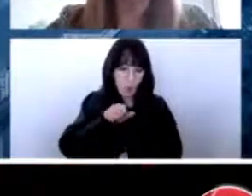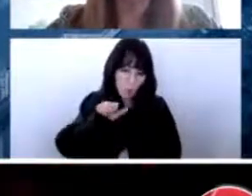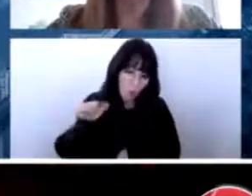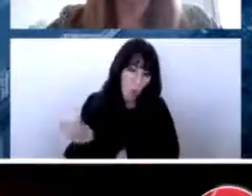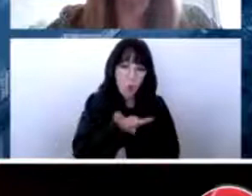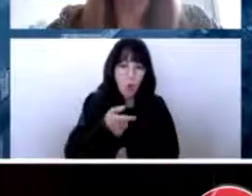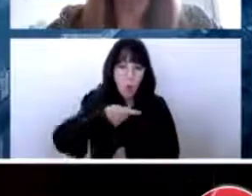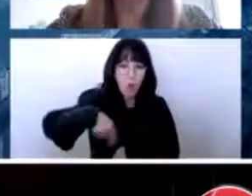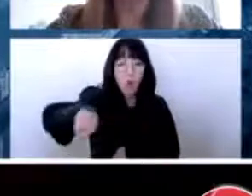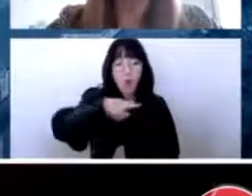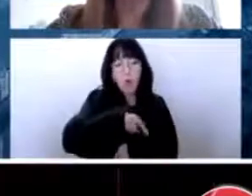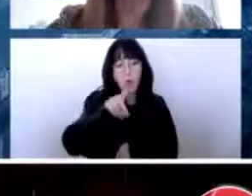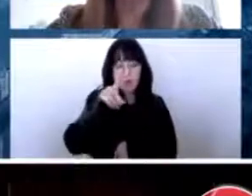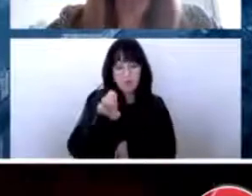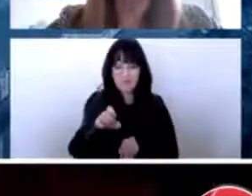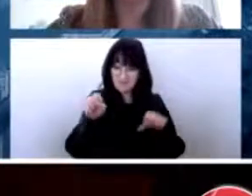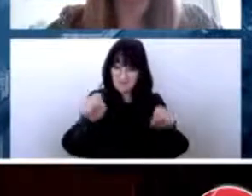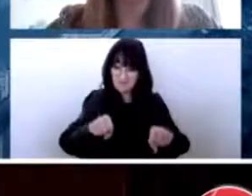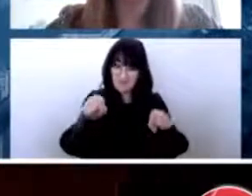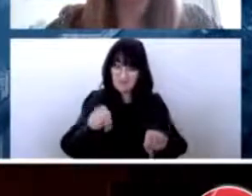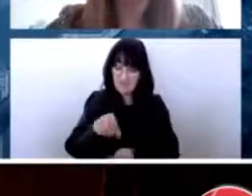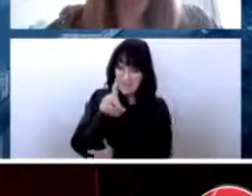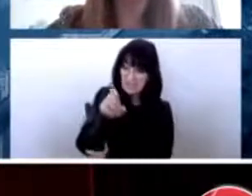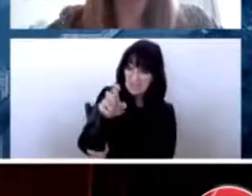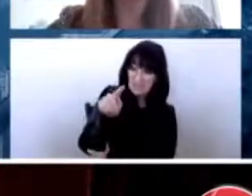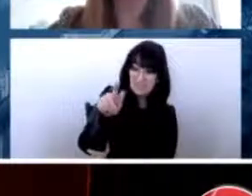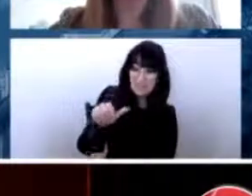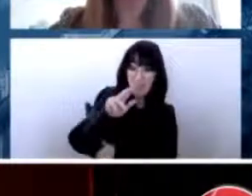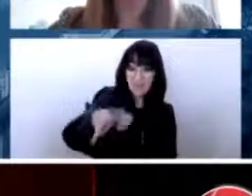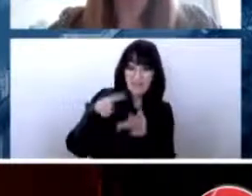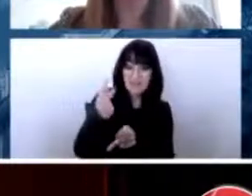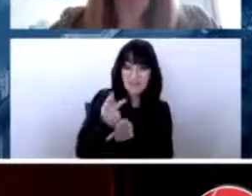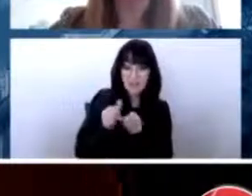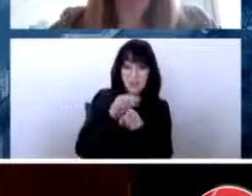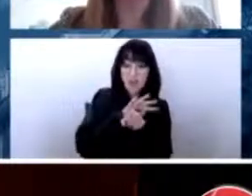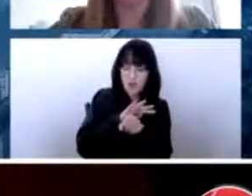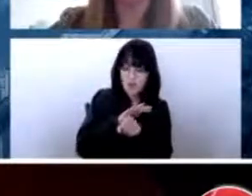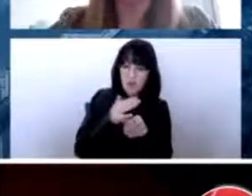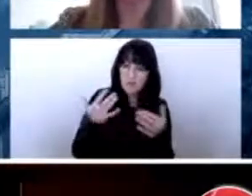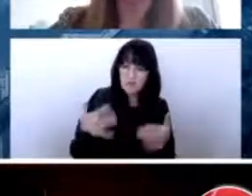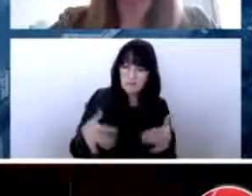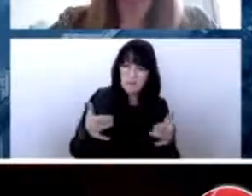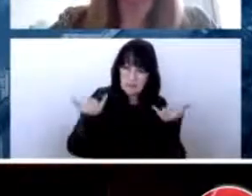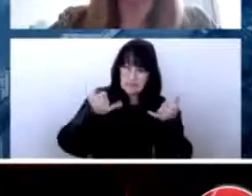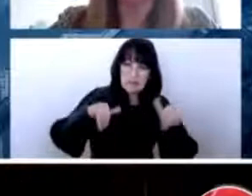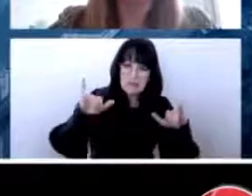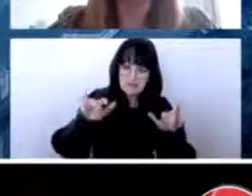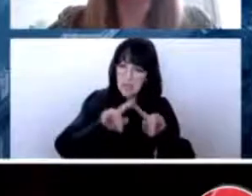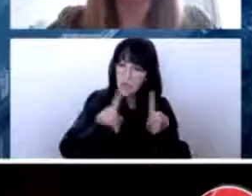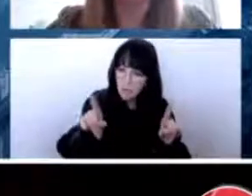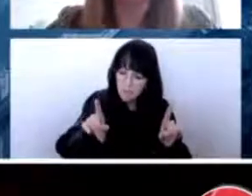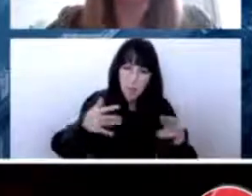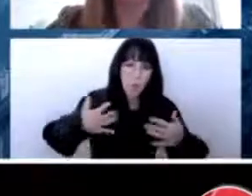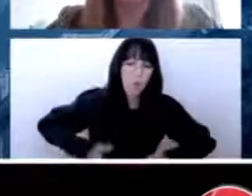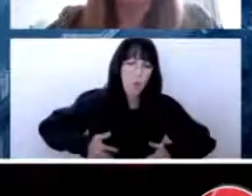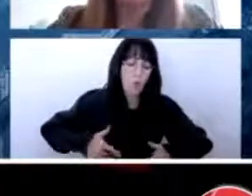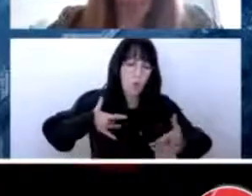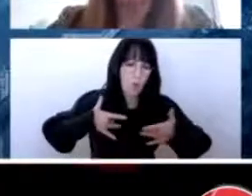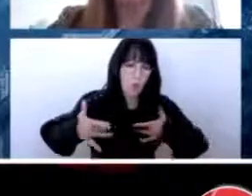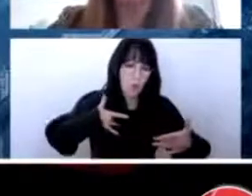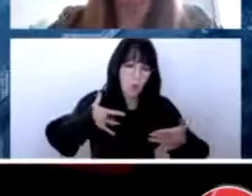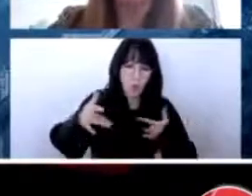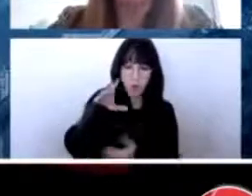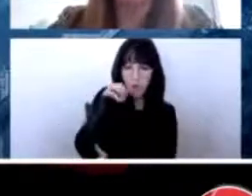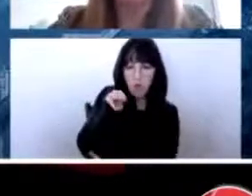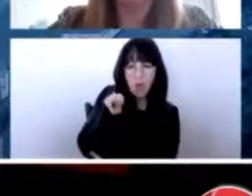of the Delta variant still in our state, we are particularly concerned about the rapid level of spread likely caused by